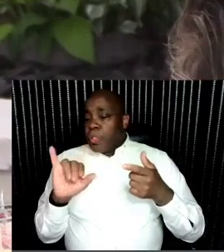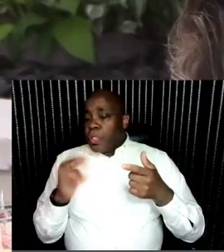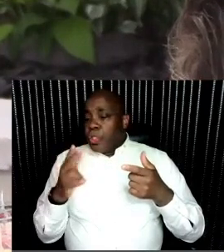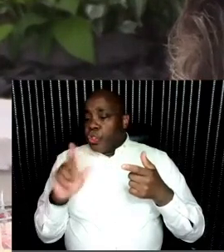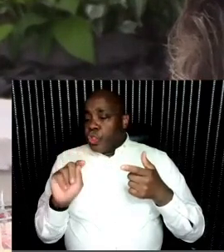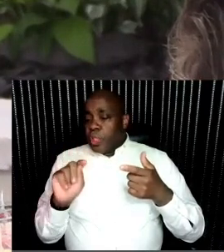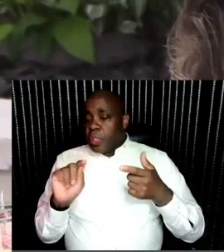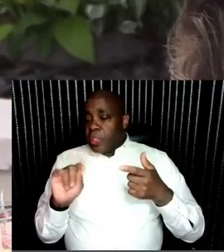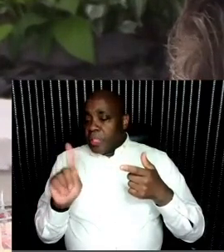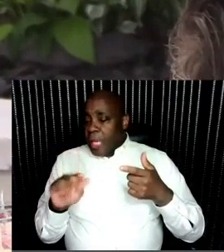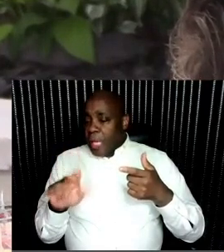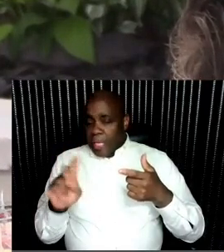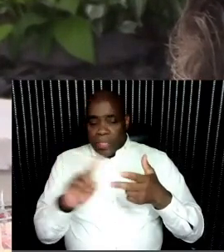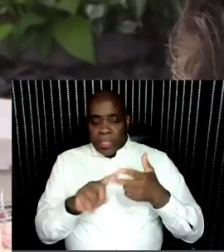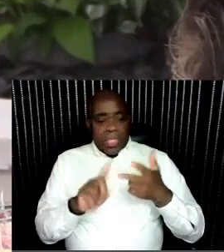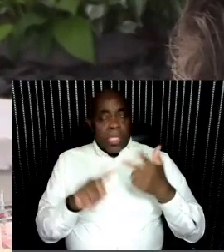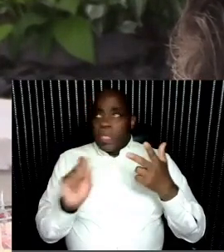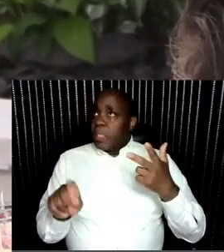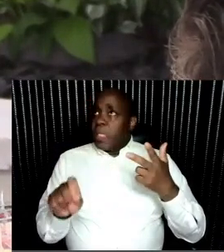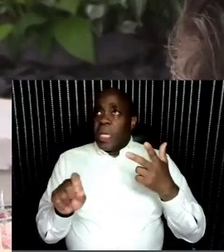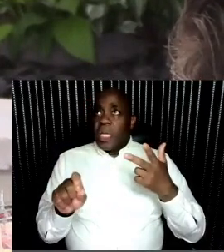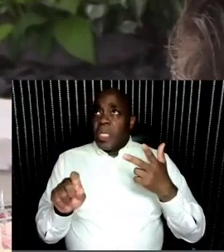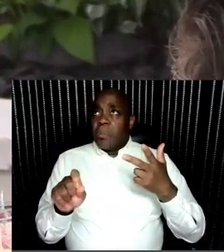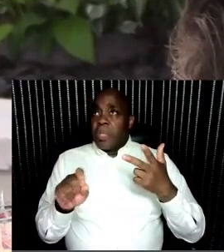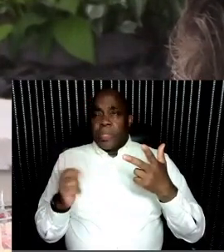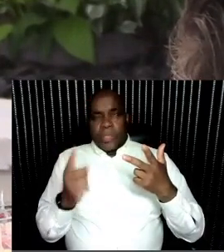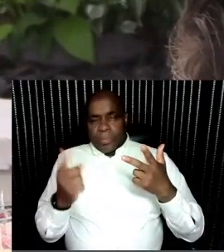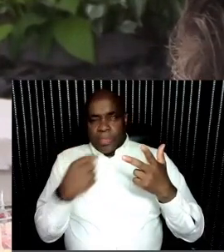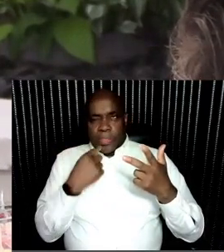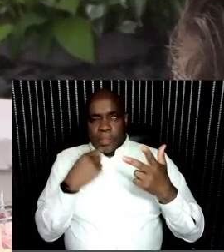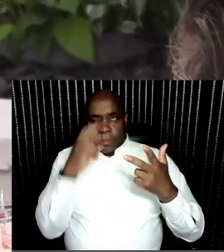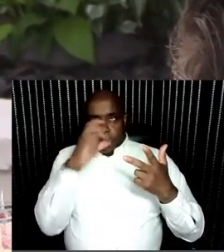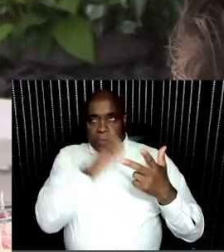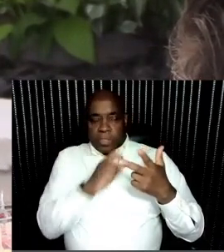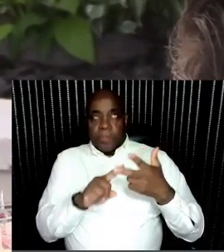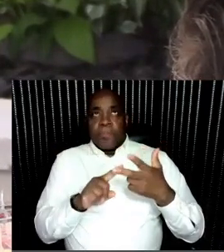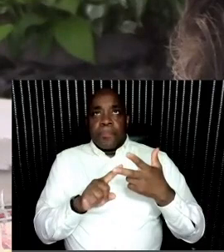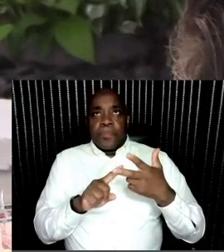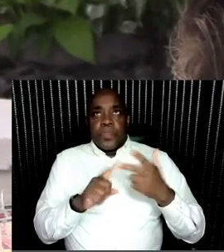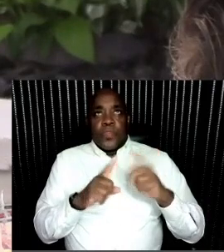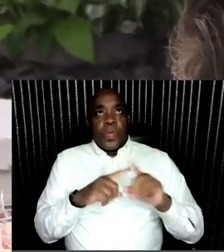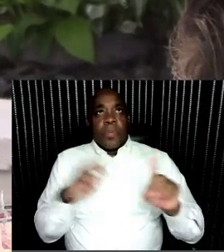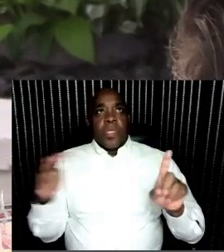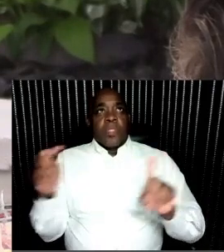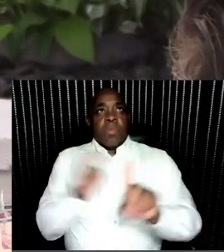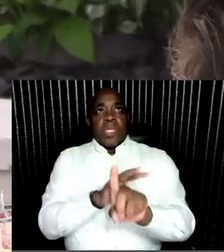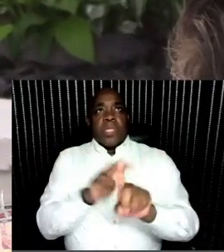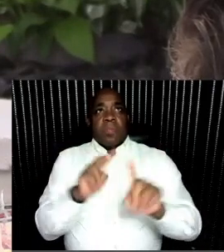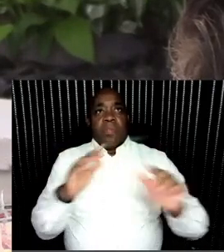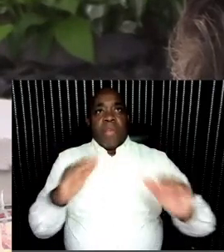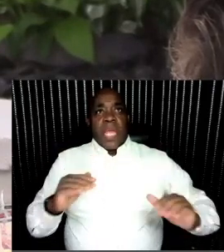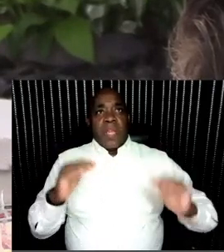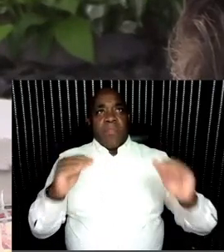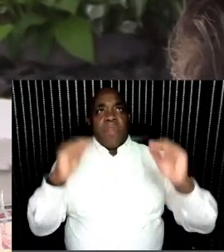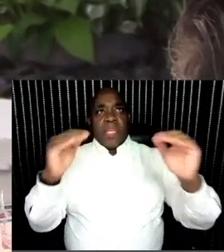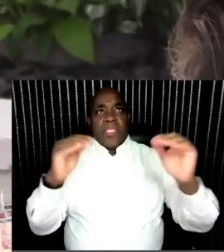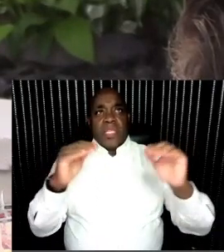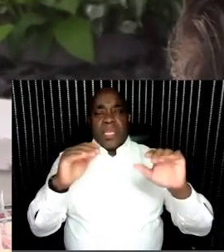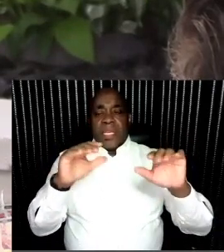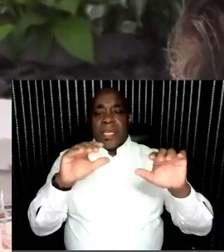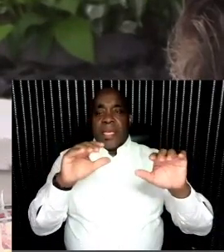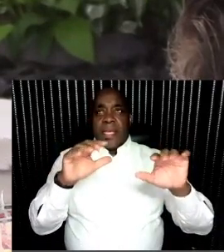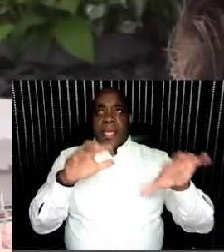you know, especially from the perspective of advancing activism for